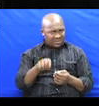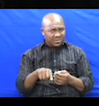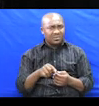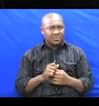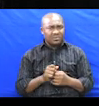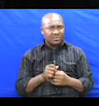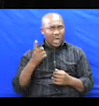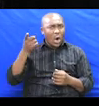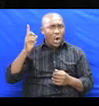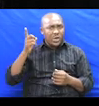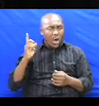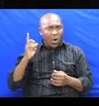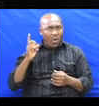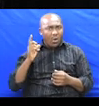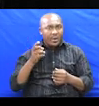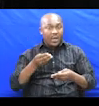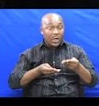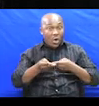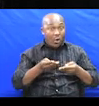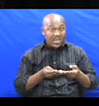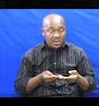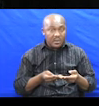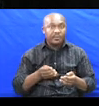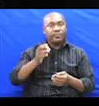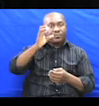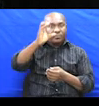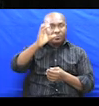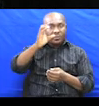of all, we need to ask ourselves, what is colonial economy?